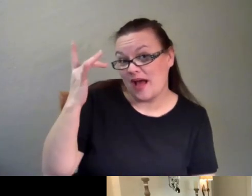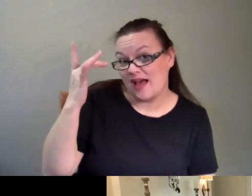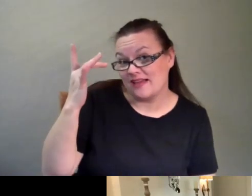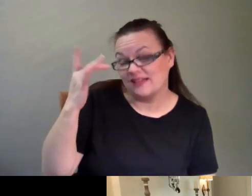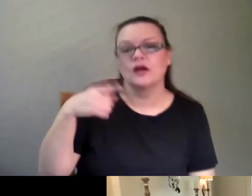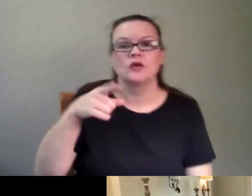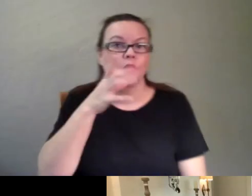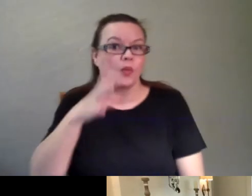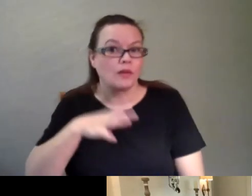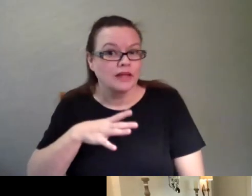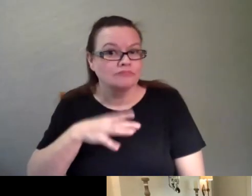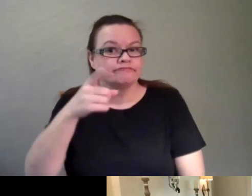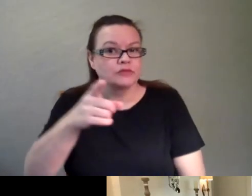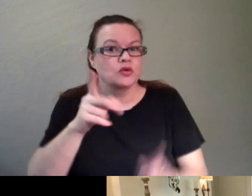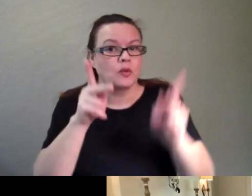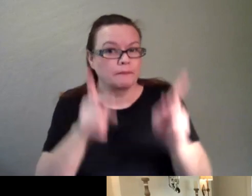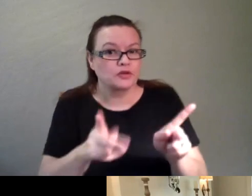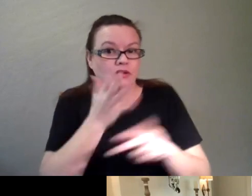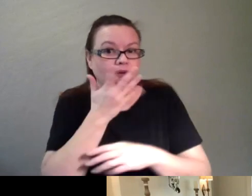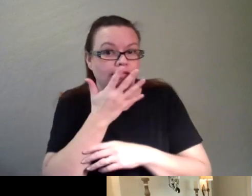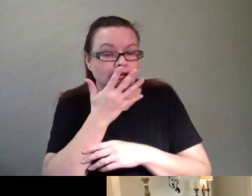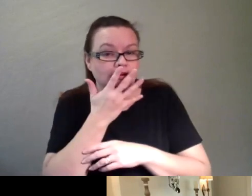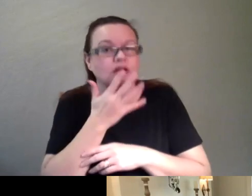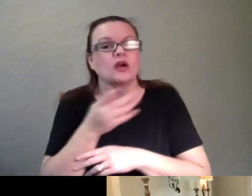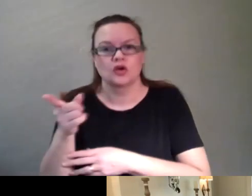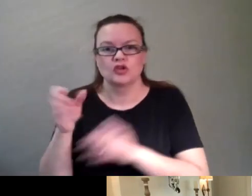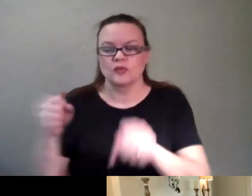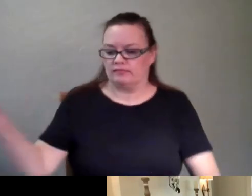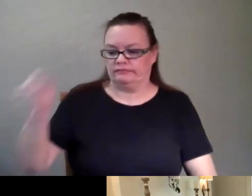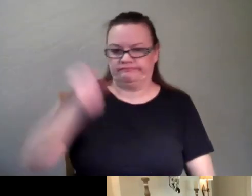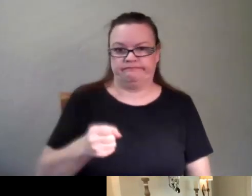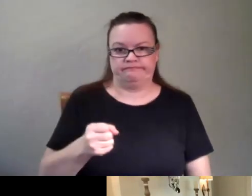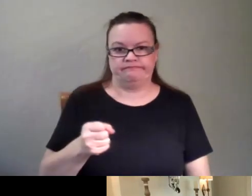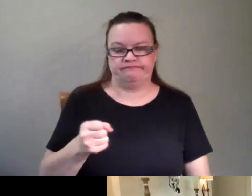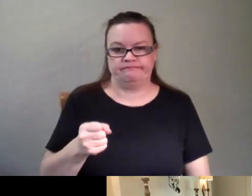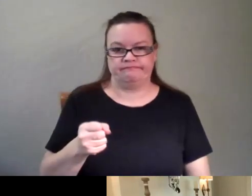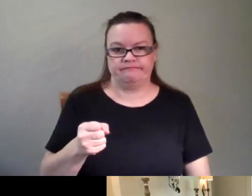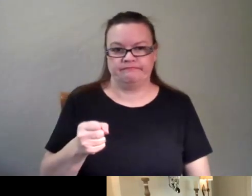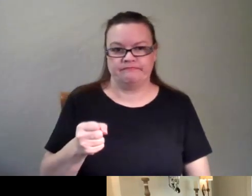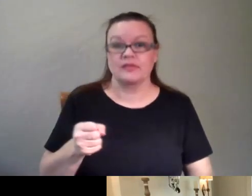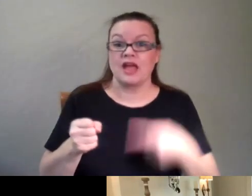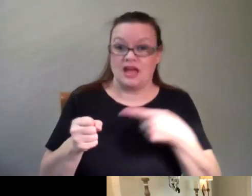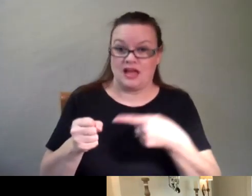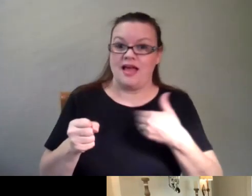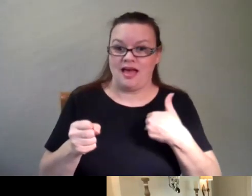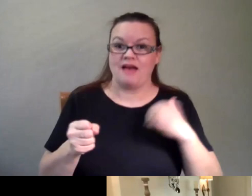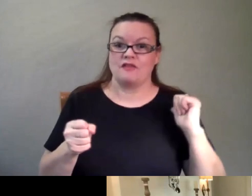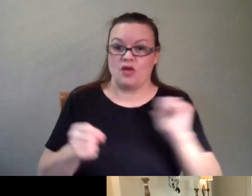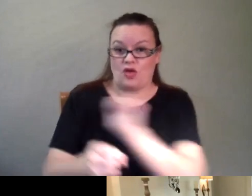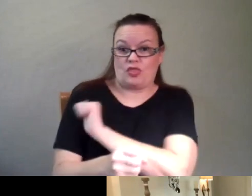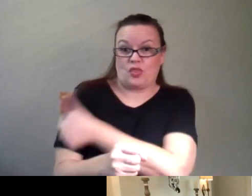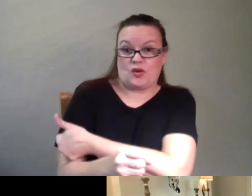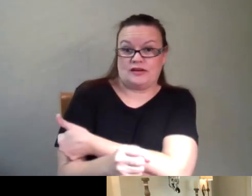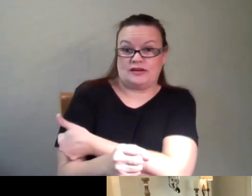you're a woman or a person of color, is that you get to sit at the table very early on and you have a base of authority. A lot of times